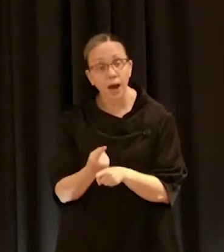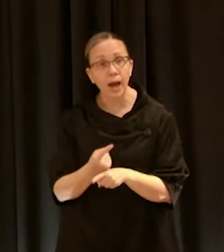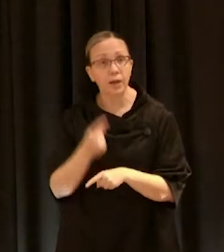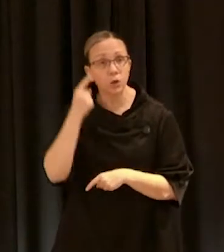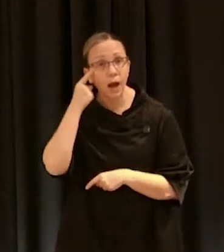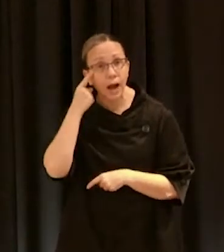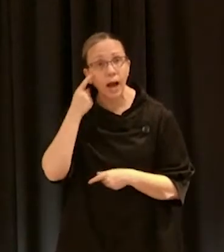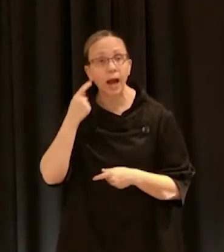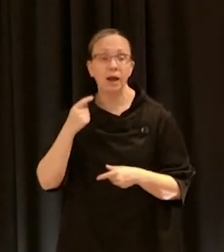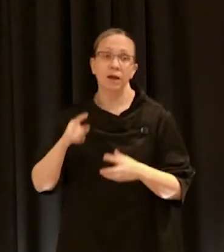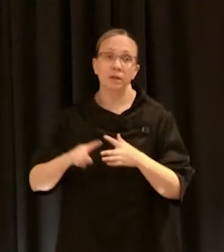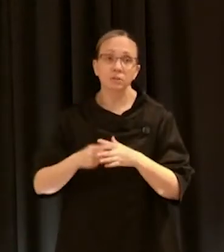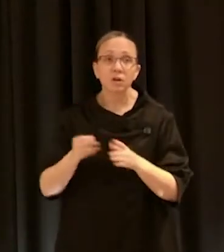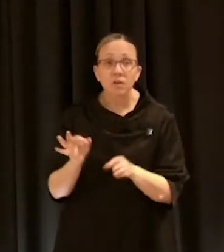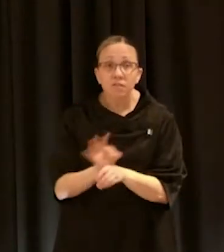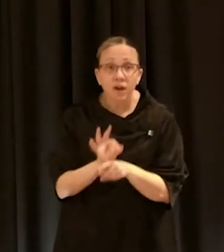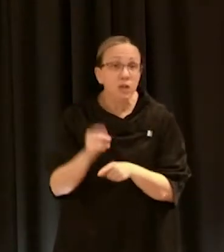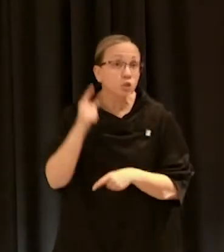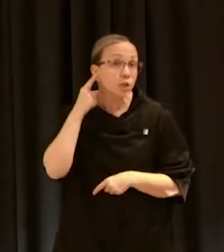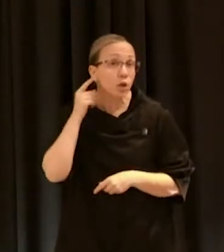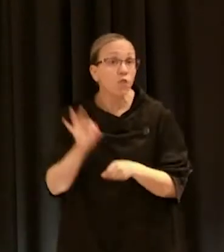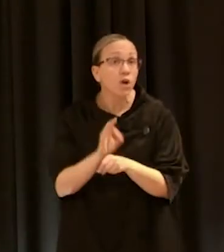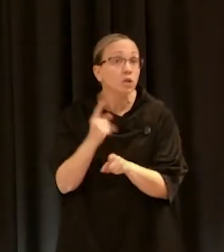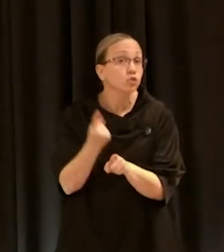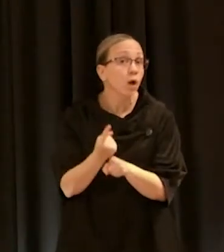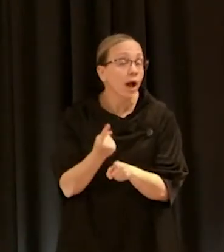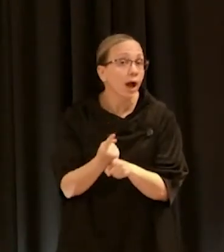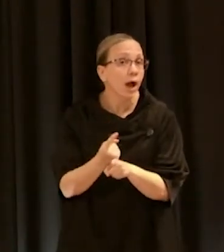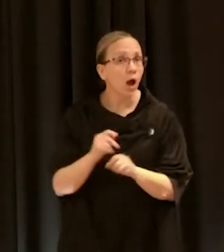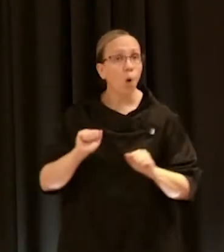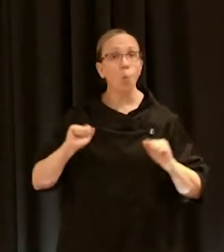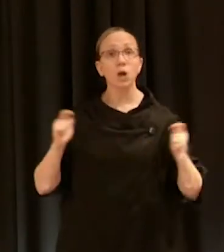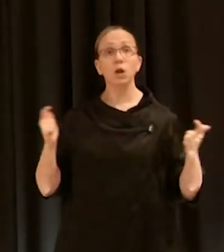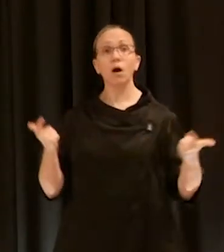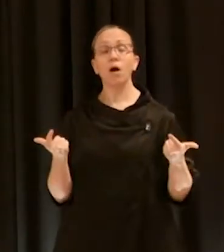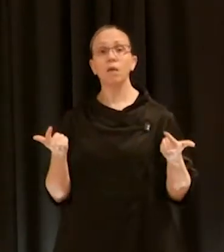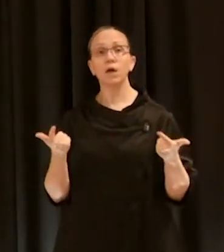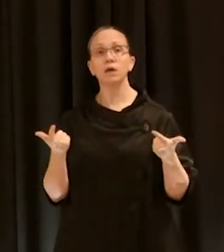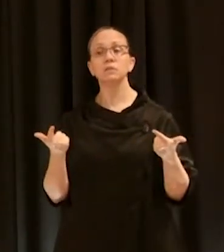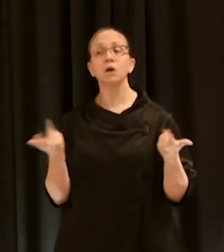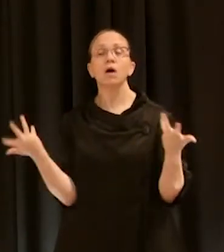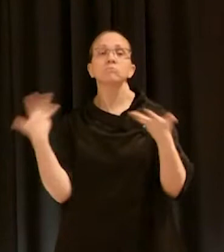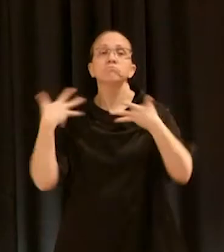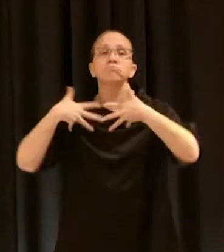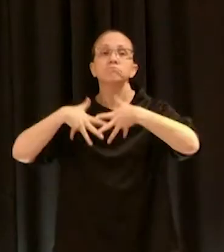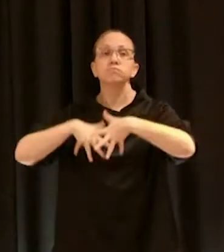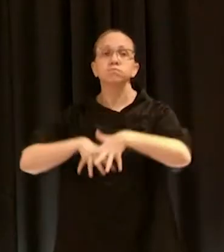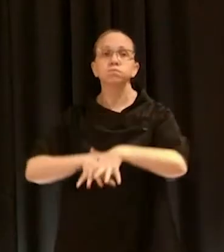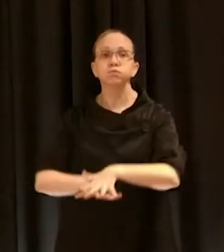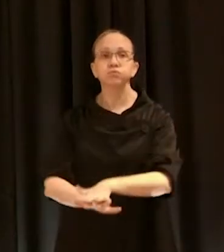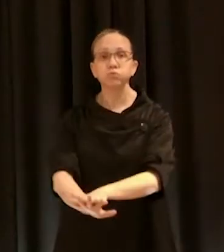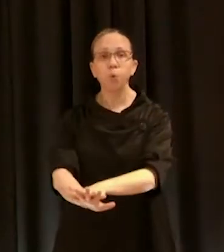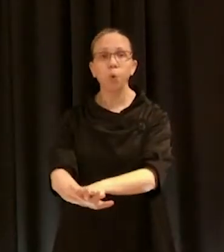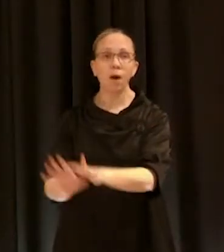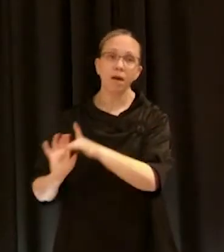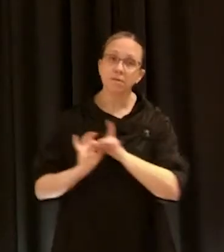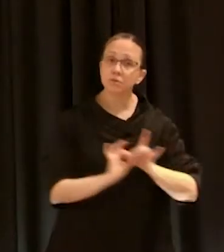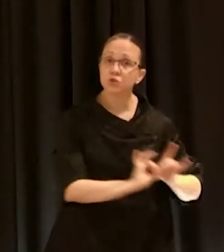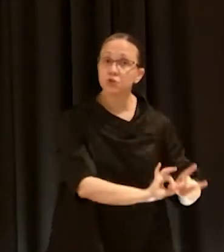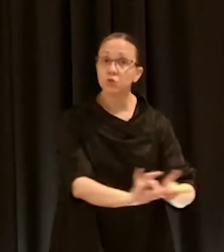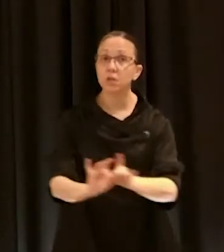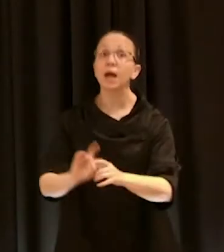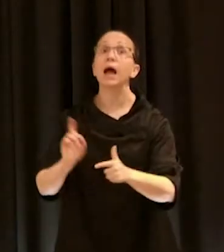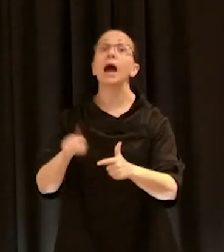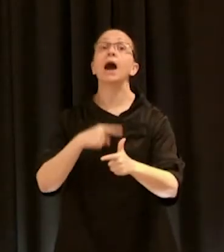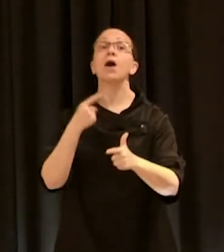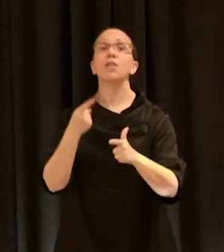the eye starts being the eye, and when the ear starts being the ear, when all that starts working in harmony and in unity,